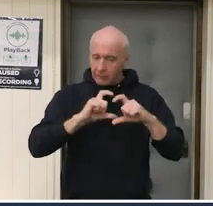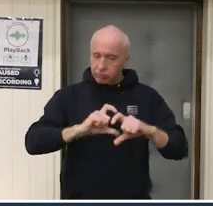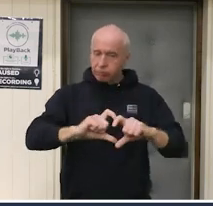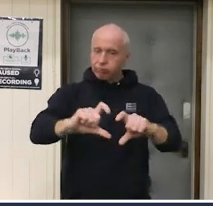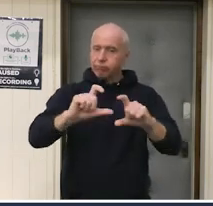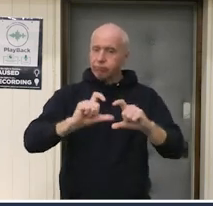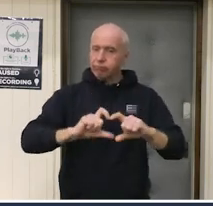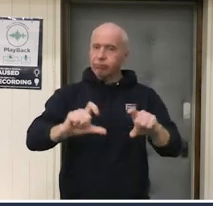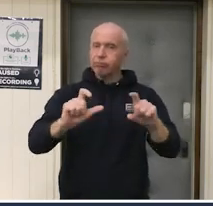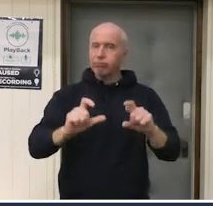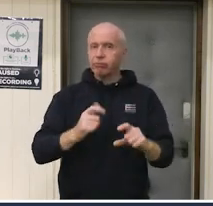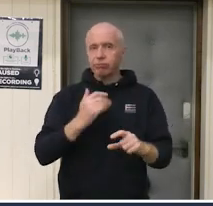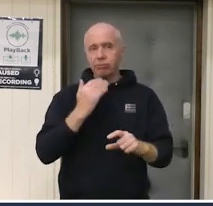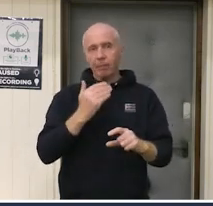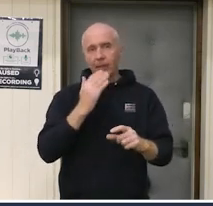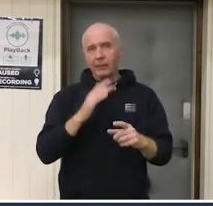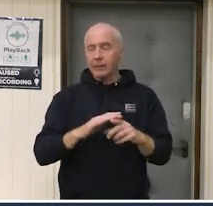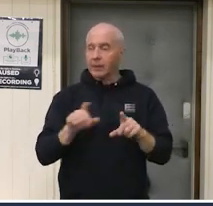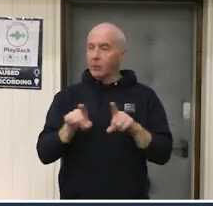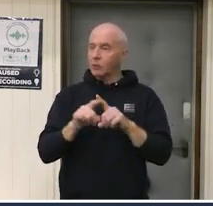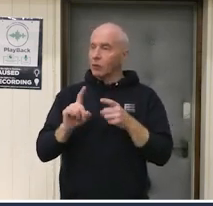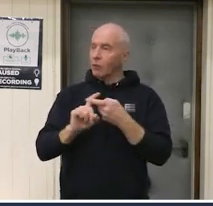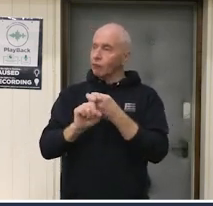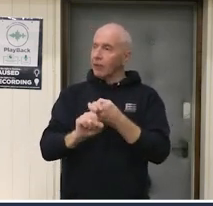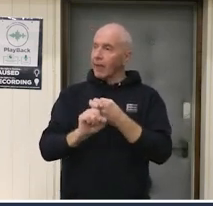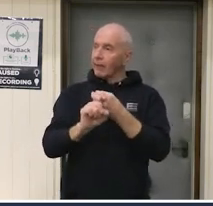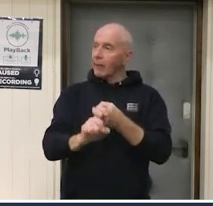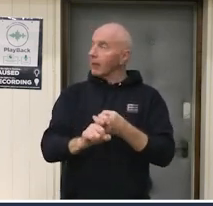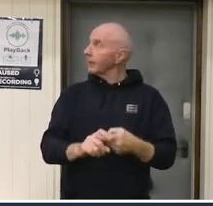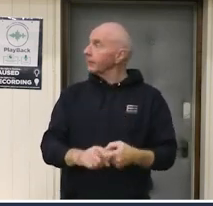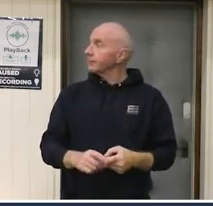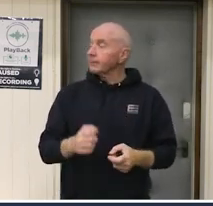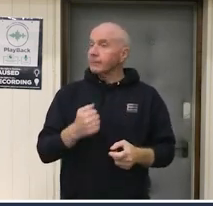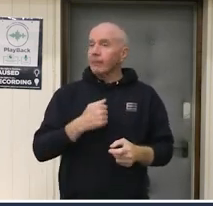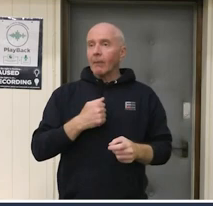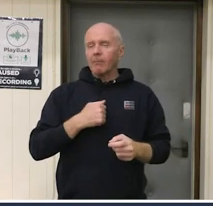It's got to be reliable. Now, I'm going to show my age here and probably